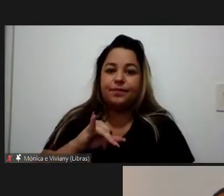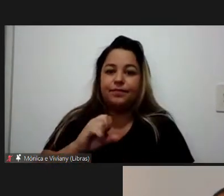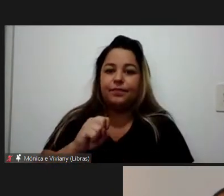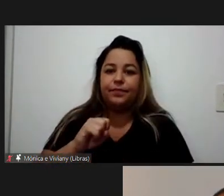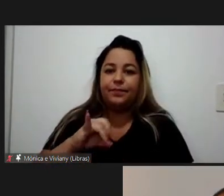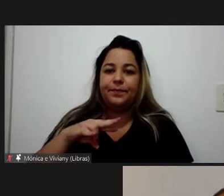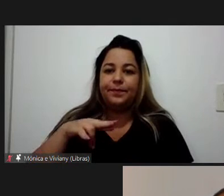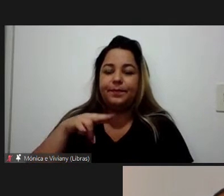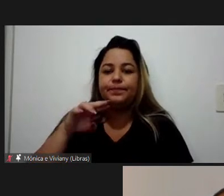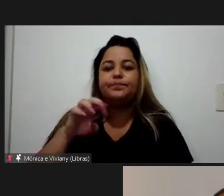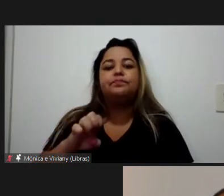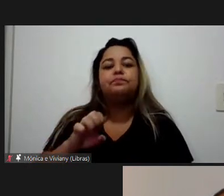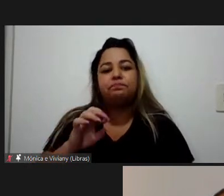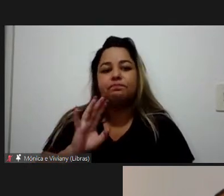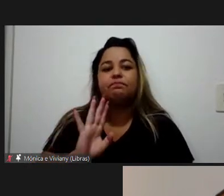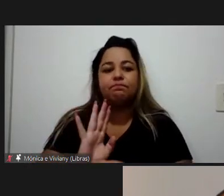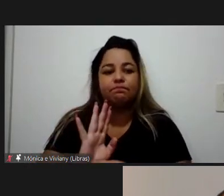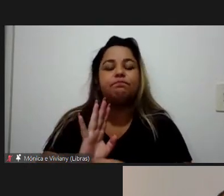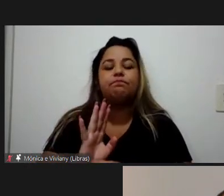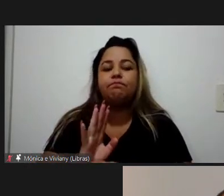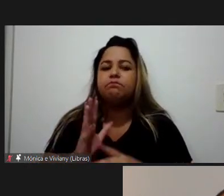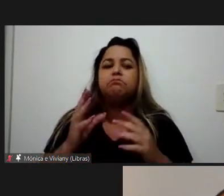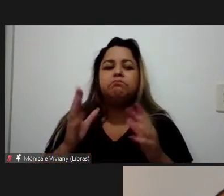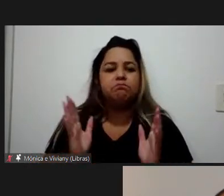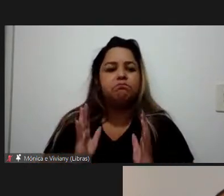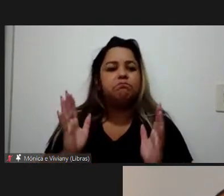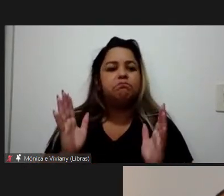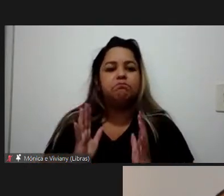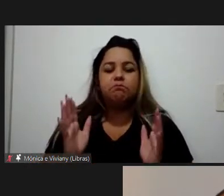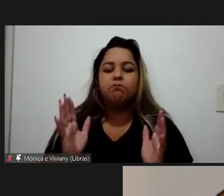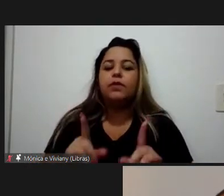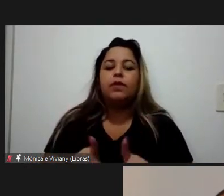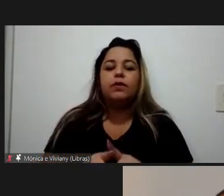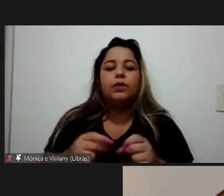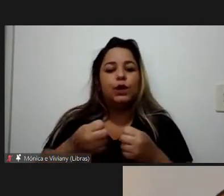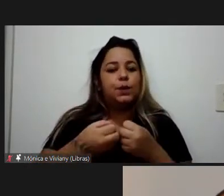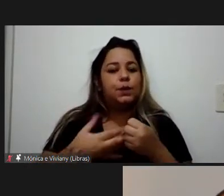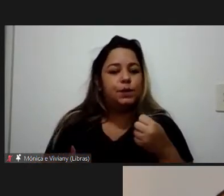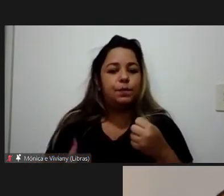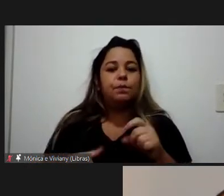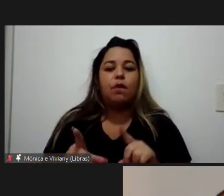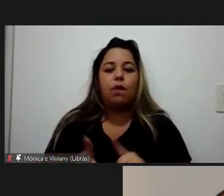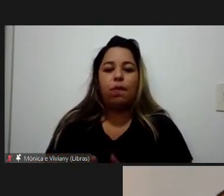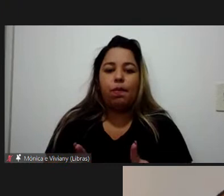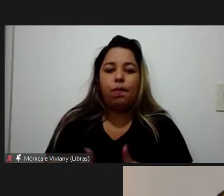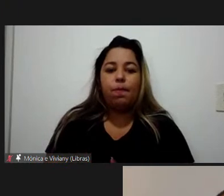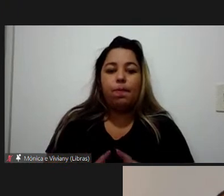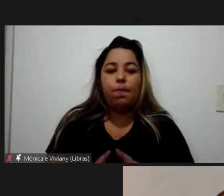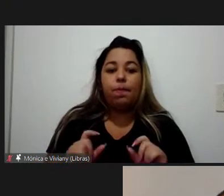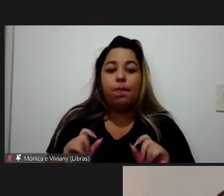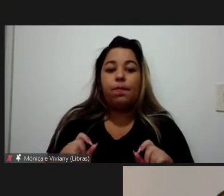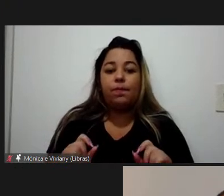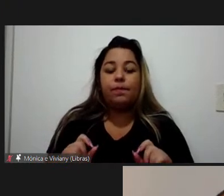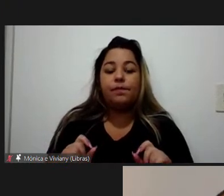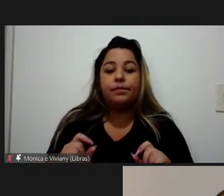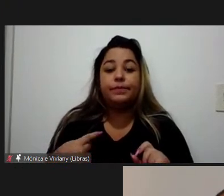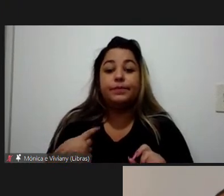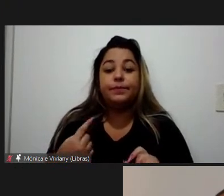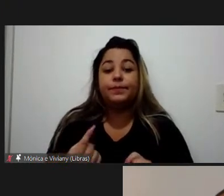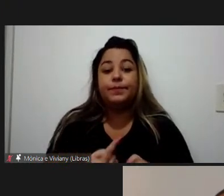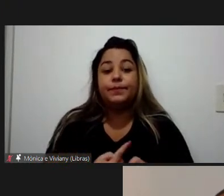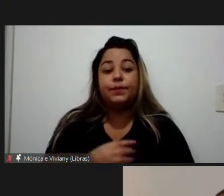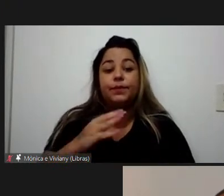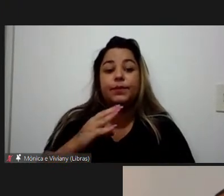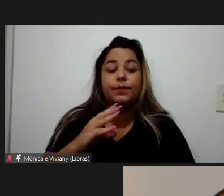Thank you, Cristiane, for your contributions. They were very valuable. Many comments here in the chat. And now I would like